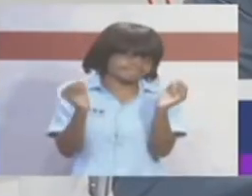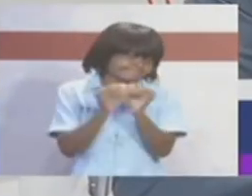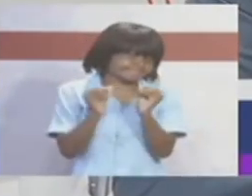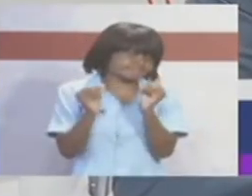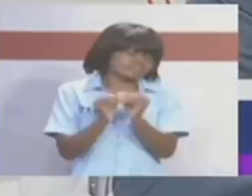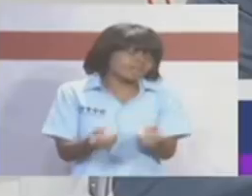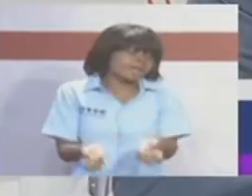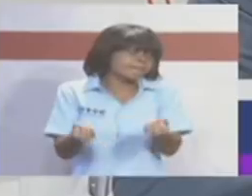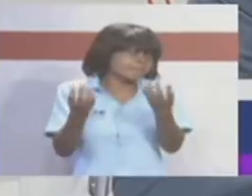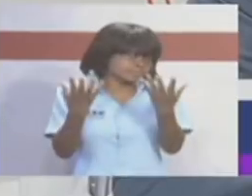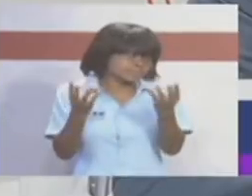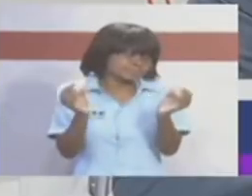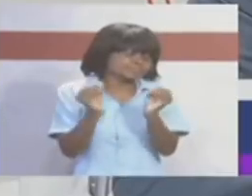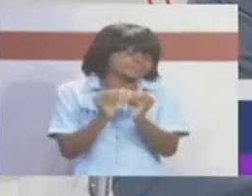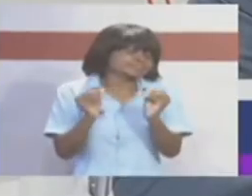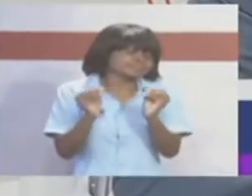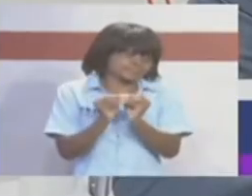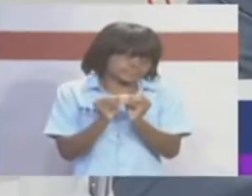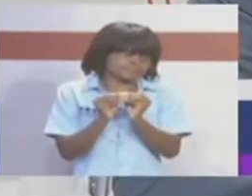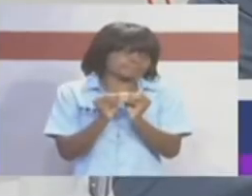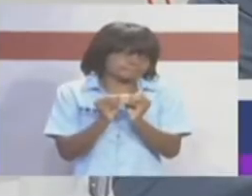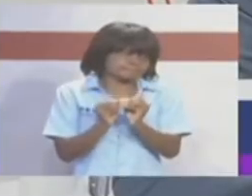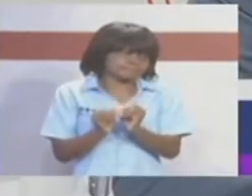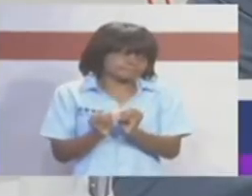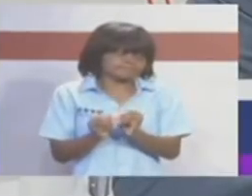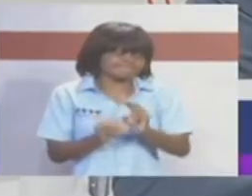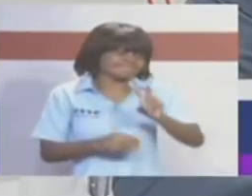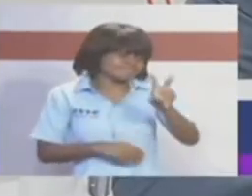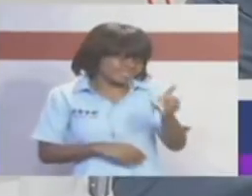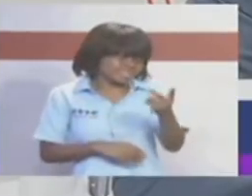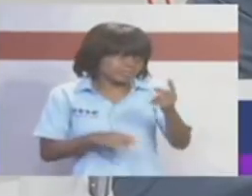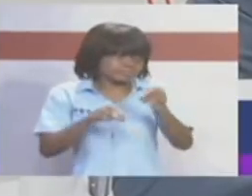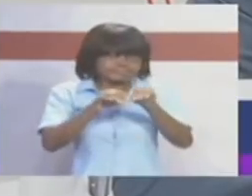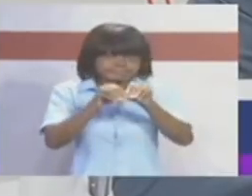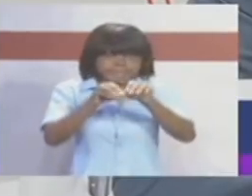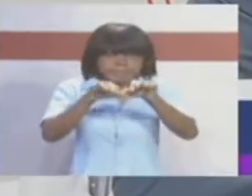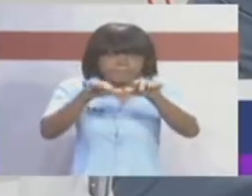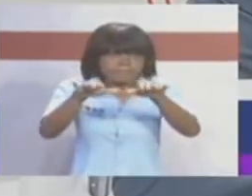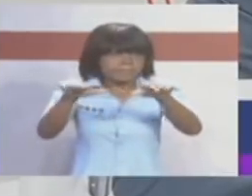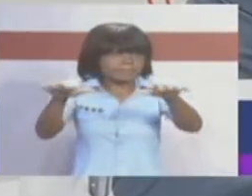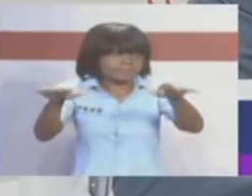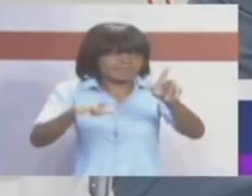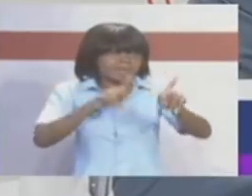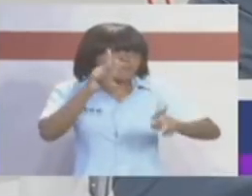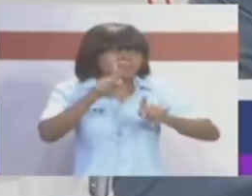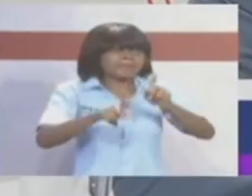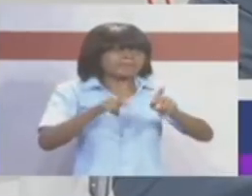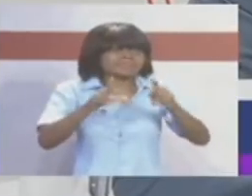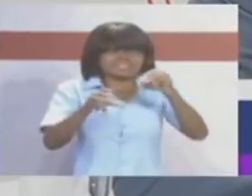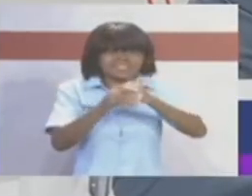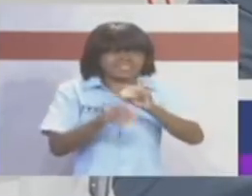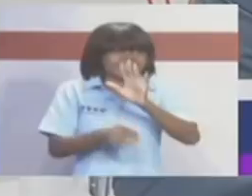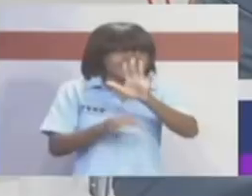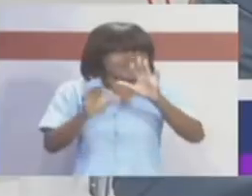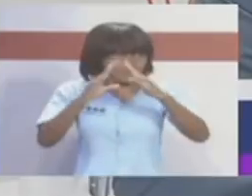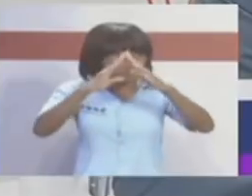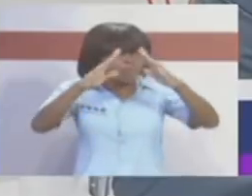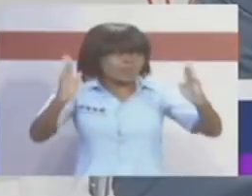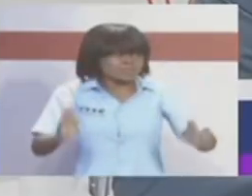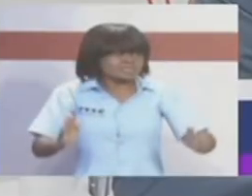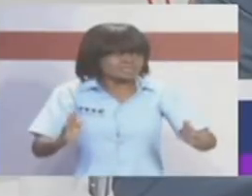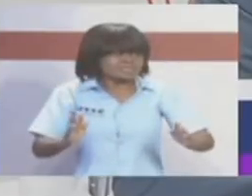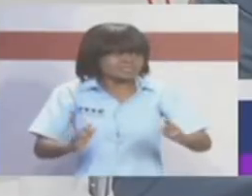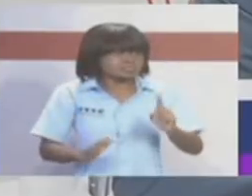complete secondary spread to the members of households, etc. Whereas in the earlies, we had seen